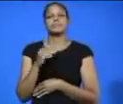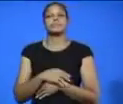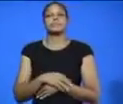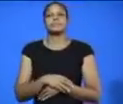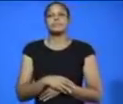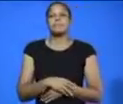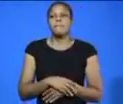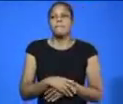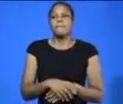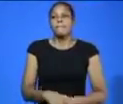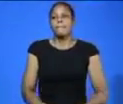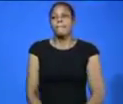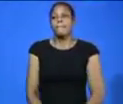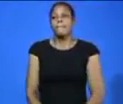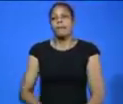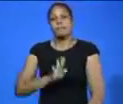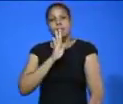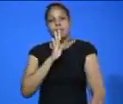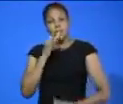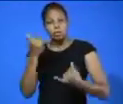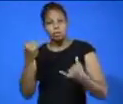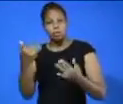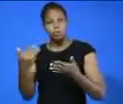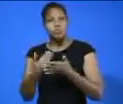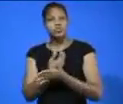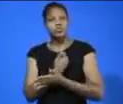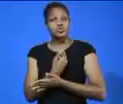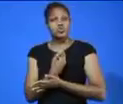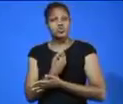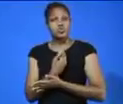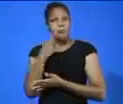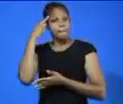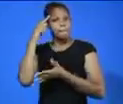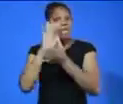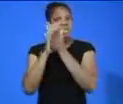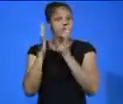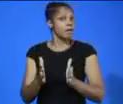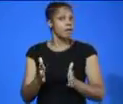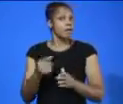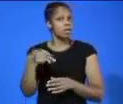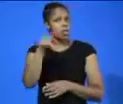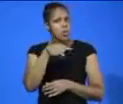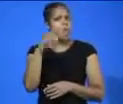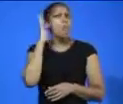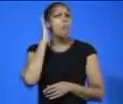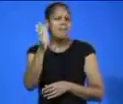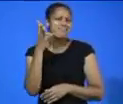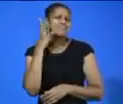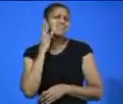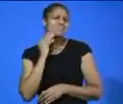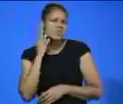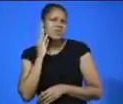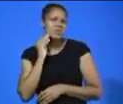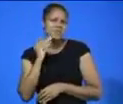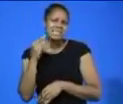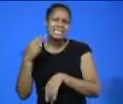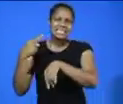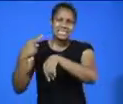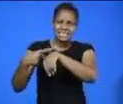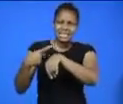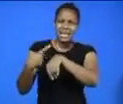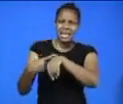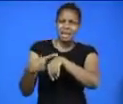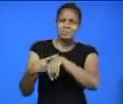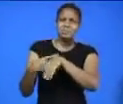Hear the preacher. I'm talking now to a new believer. You will have moments of